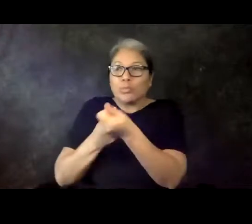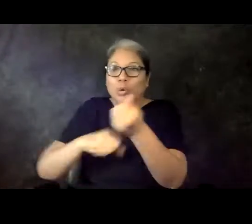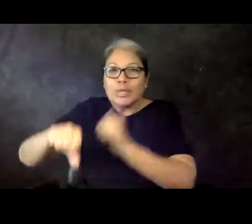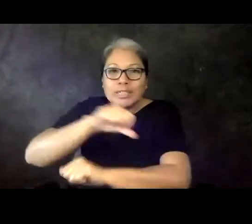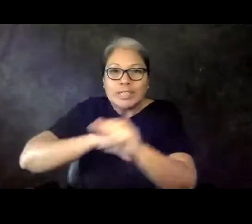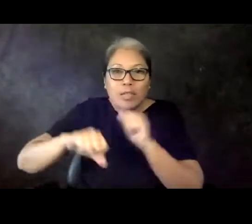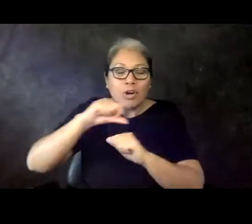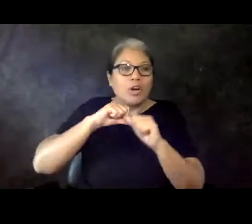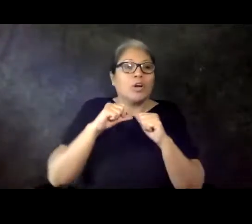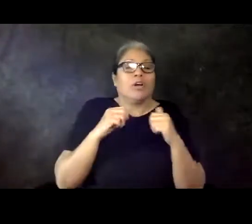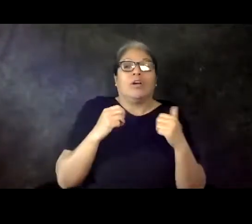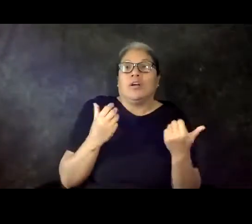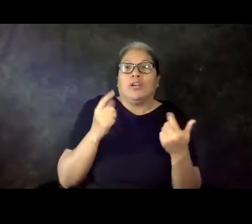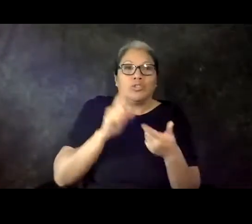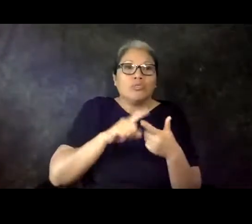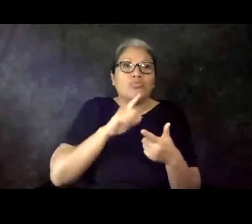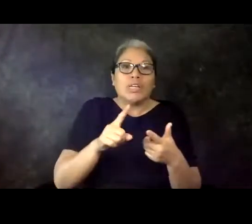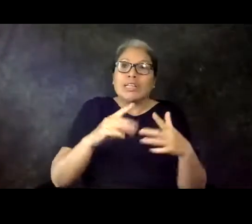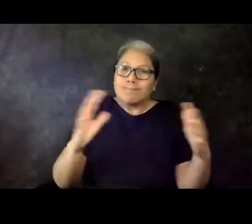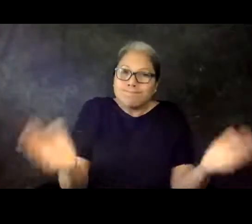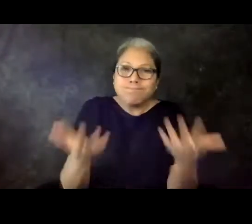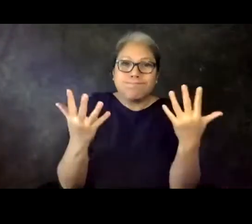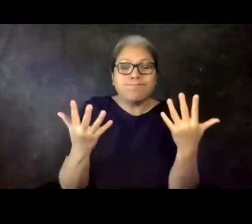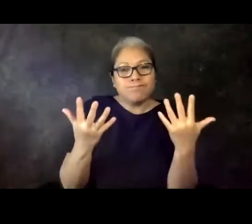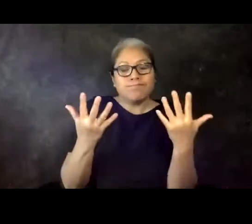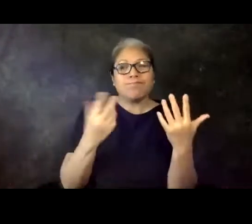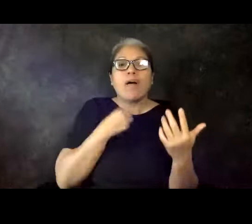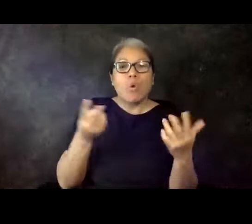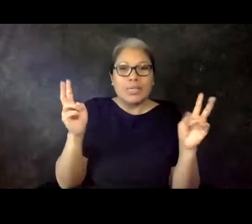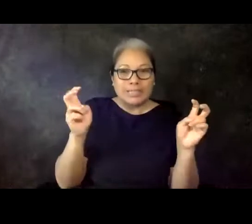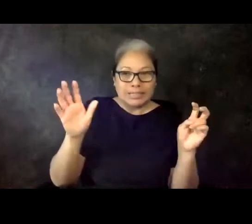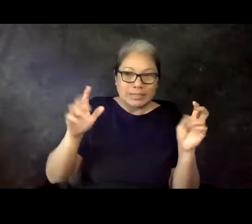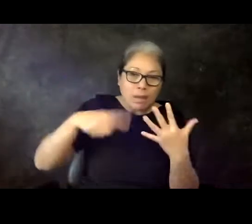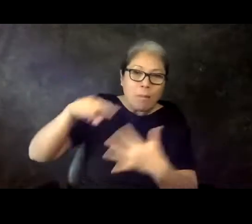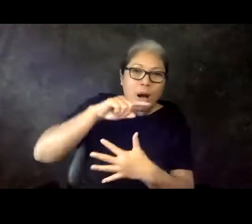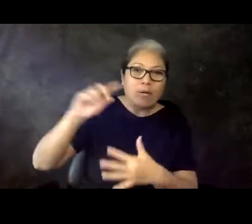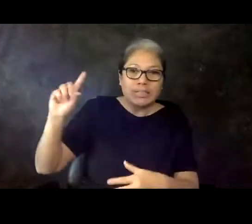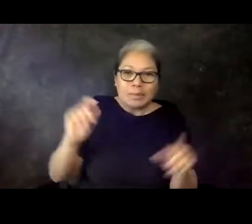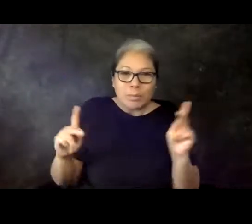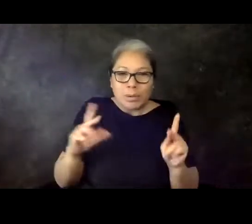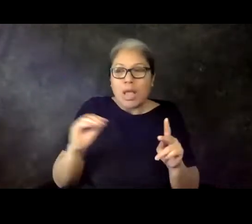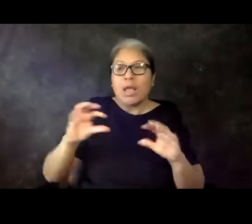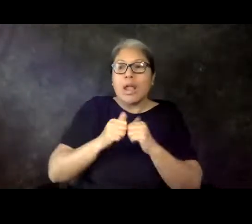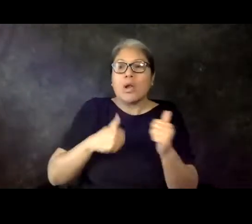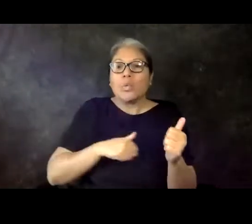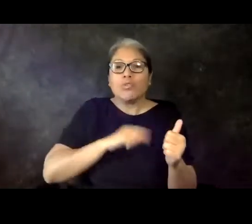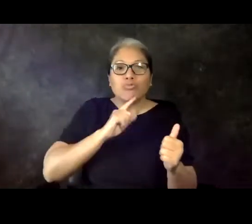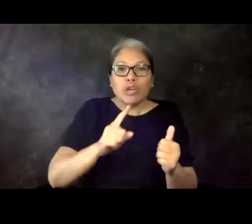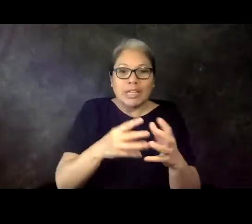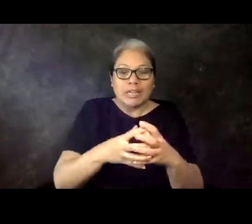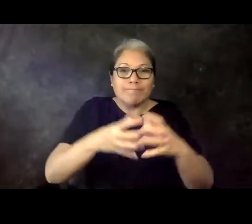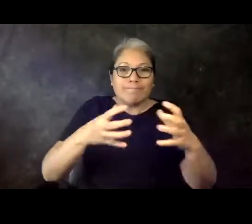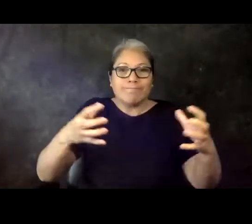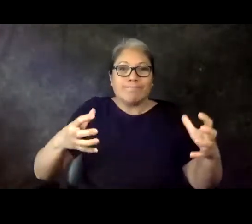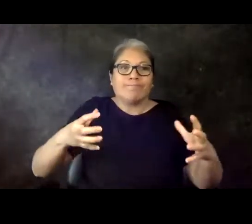voice among disabled people. And how do we really expand disability